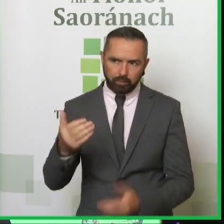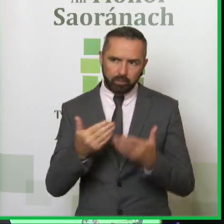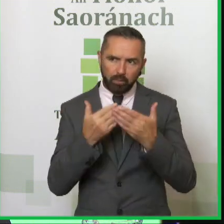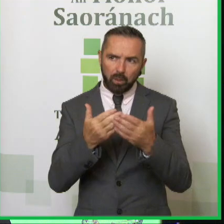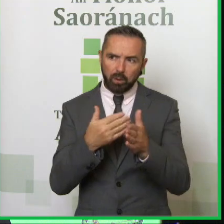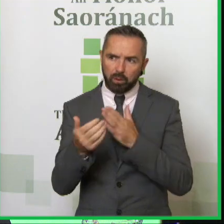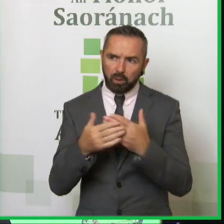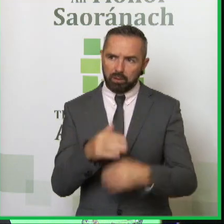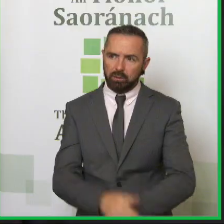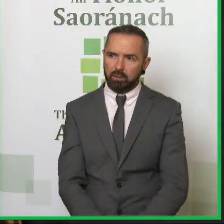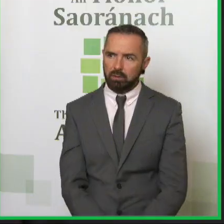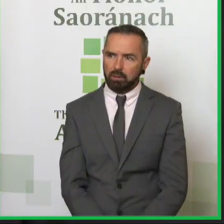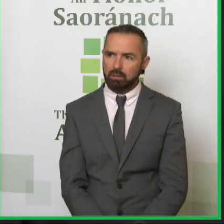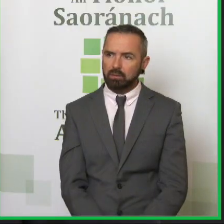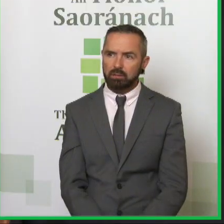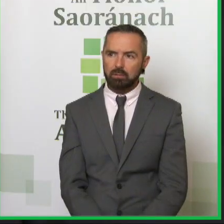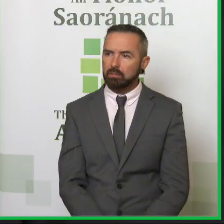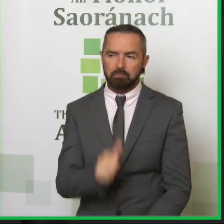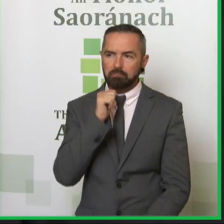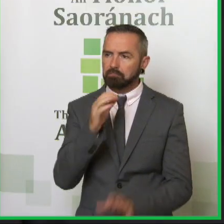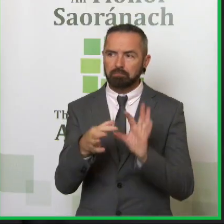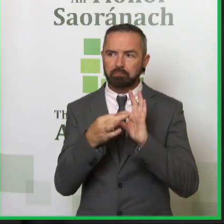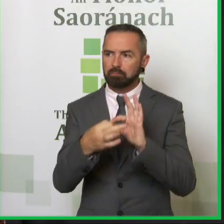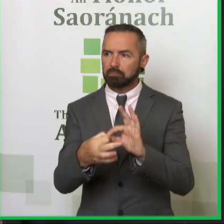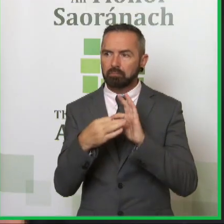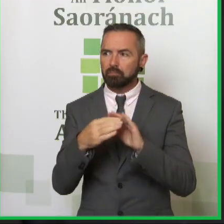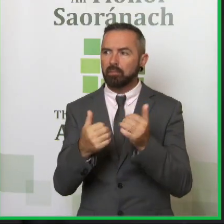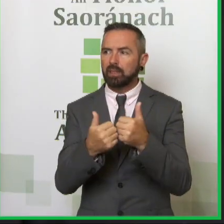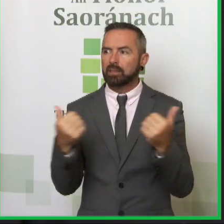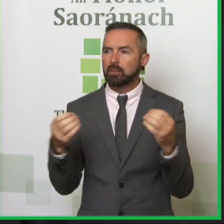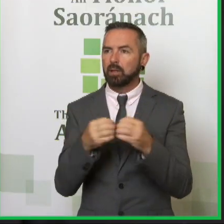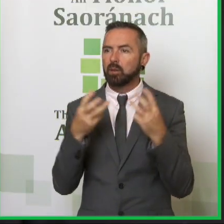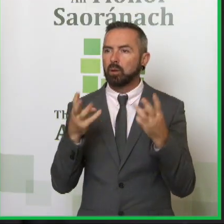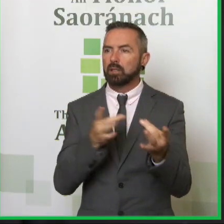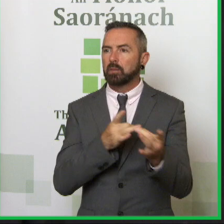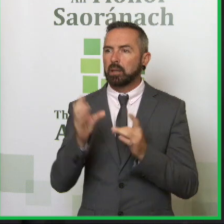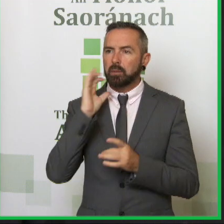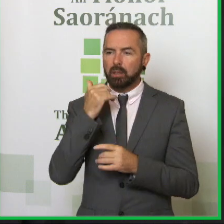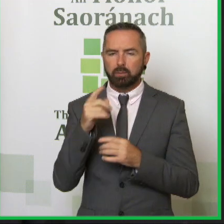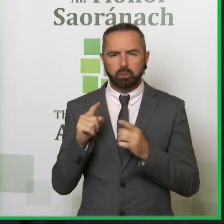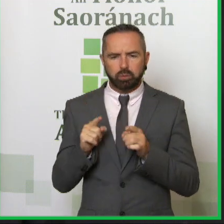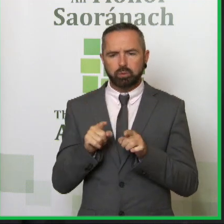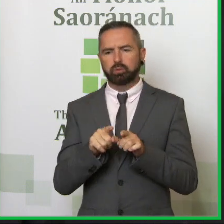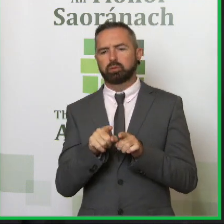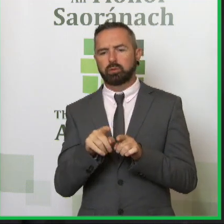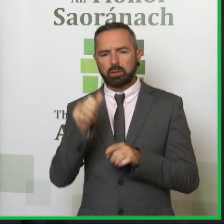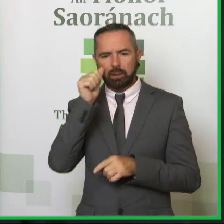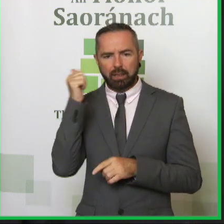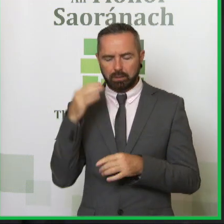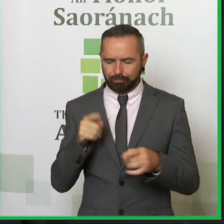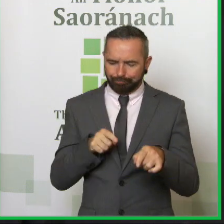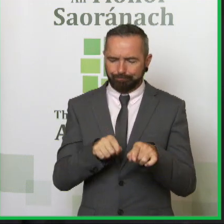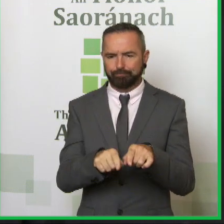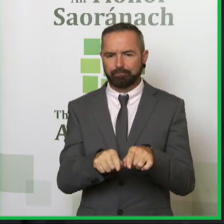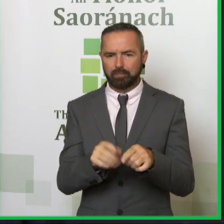goes in here on the No, recommendations? it's nothing to do with this. It's a separate comment Okay. that I wanted to make, that because Sorry. the vote was so close yesterday, and there's a sense that there